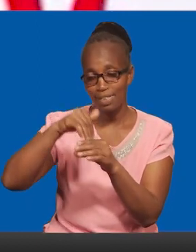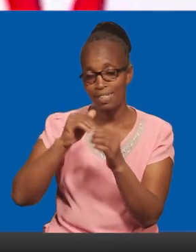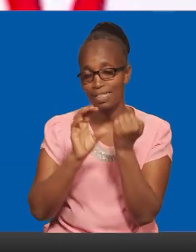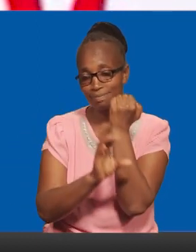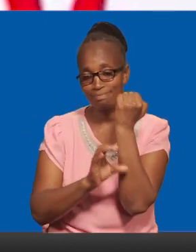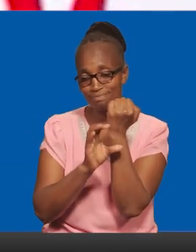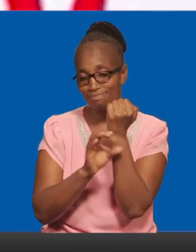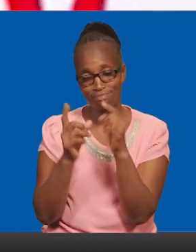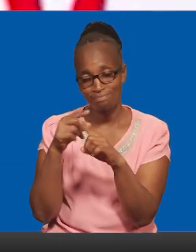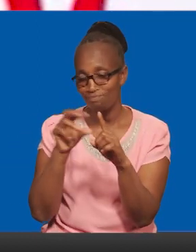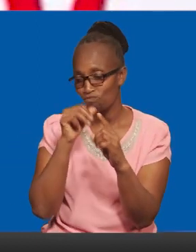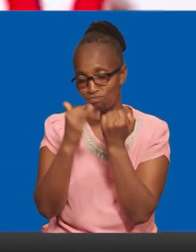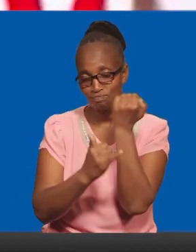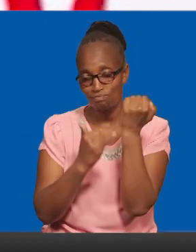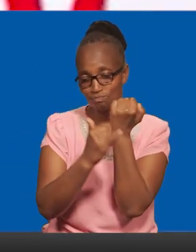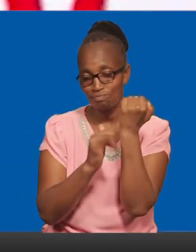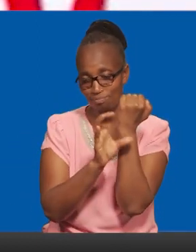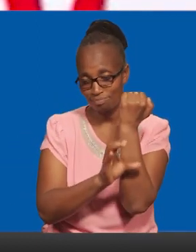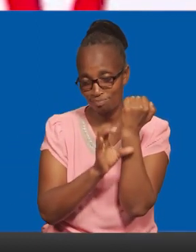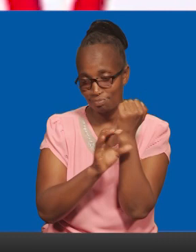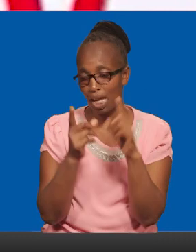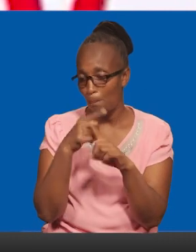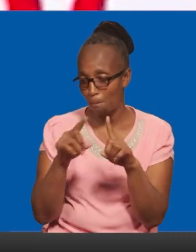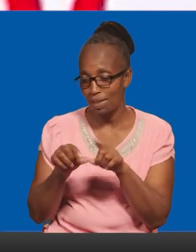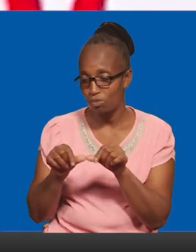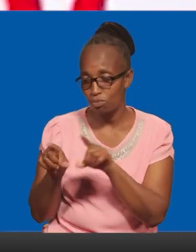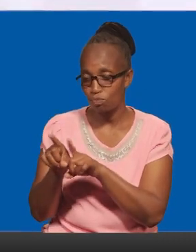the country, not to look for jobs outside.